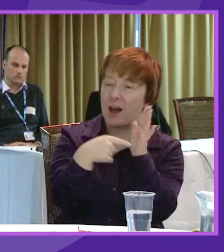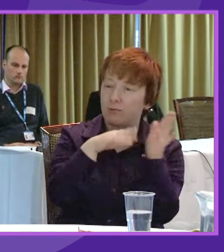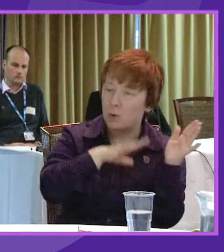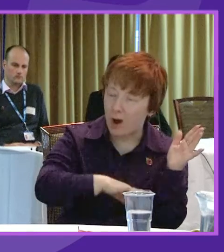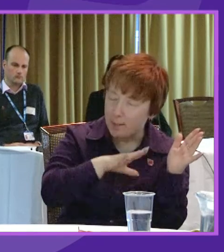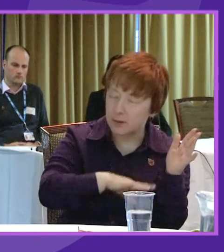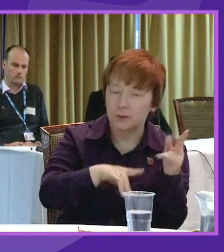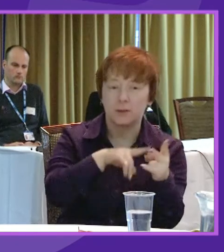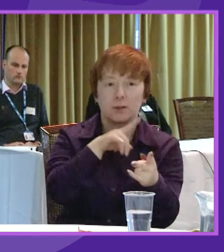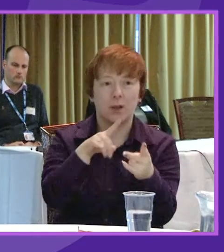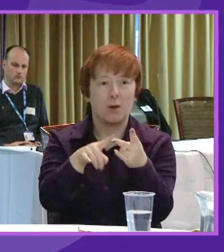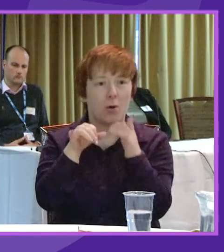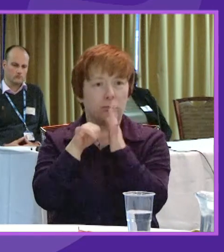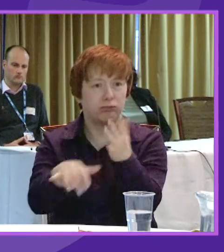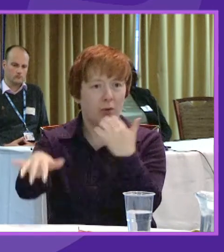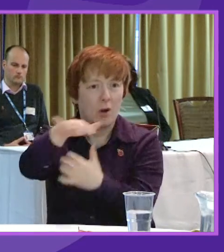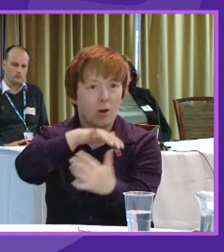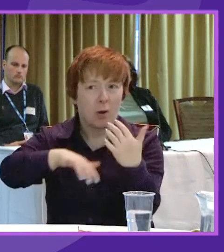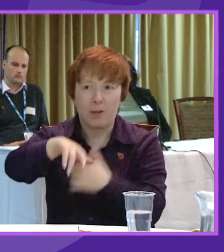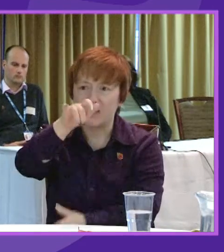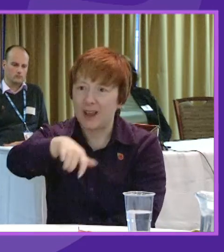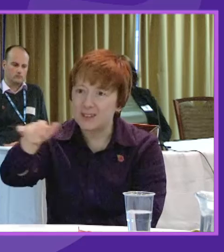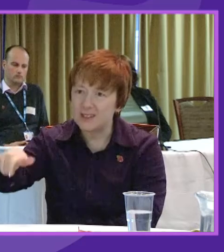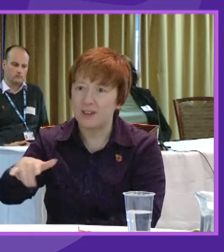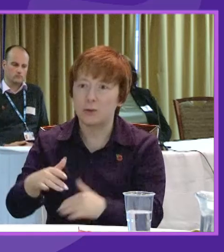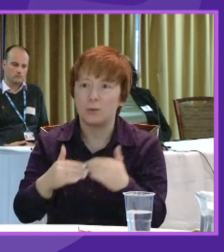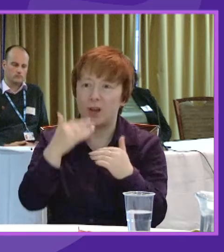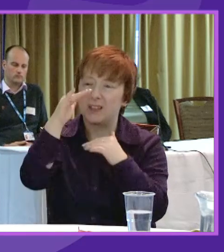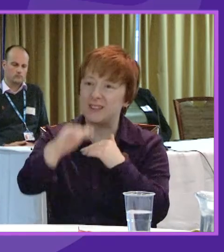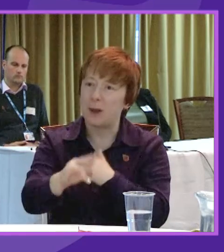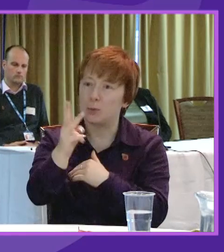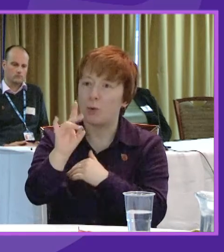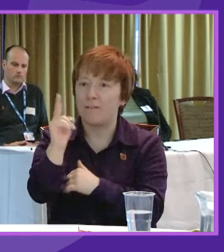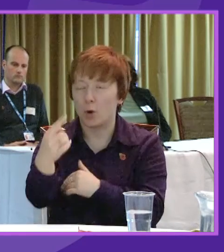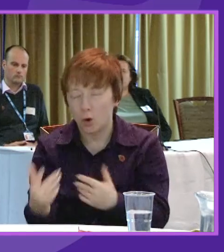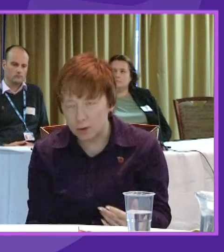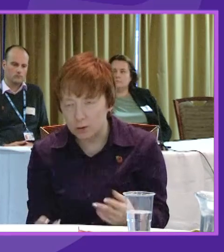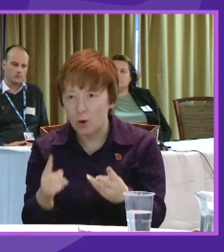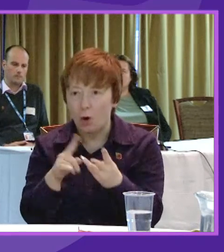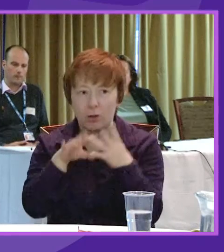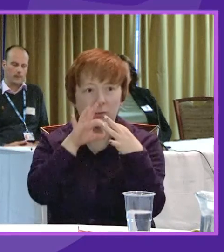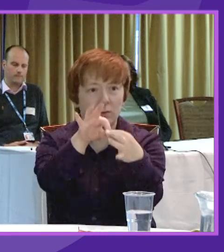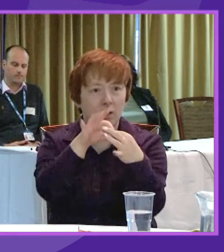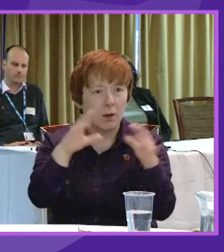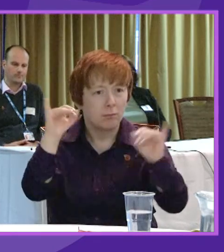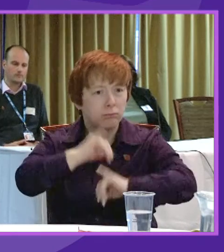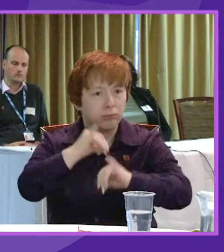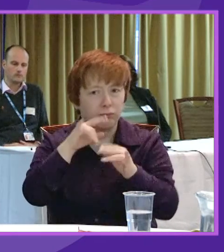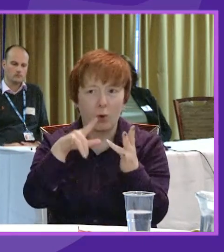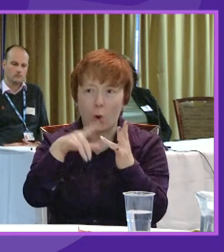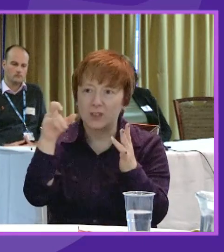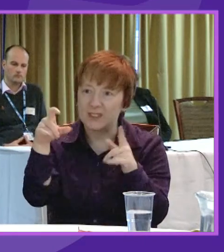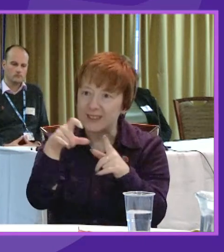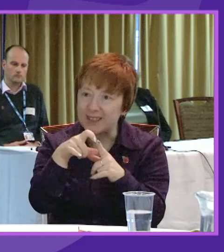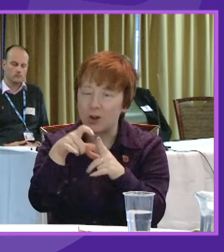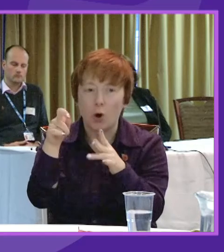increasingly complex caseloads, including through service models where everyone has to go through step 2 first, working with PTSD and severe OCD with